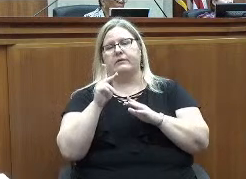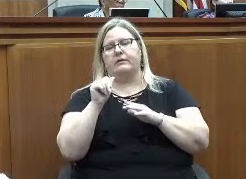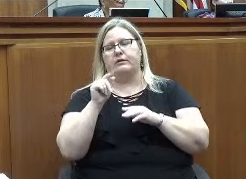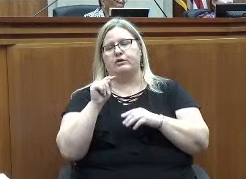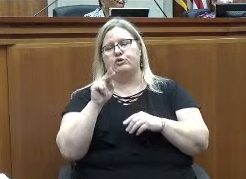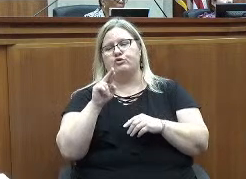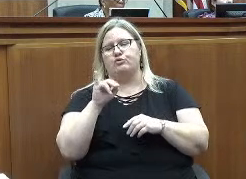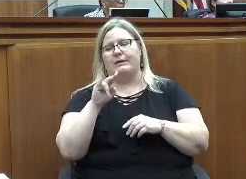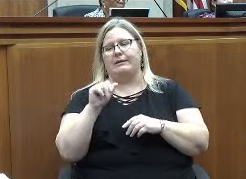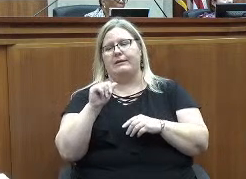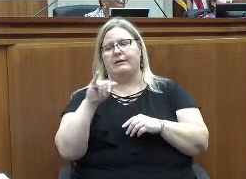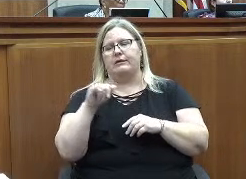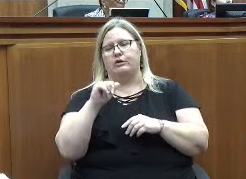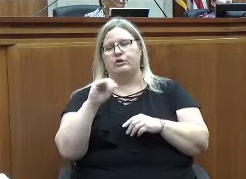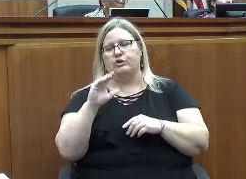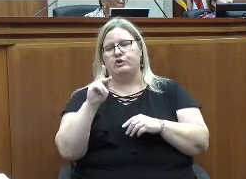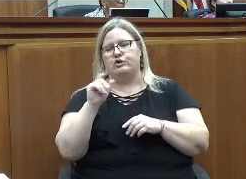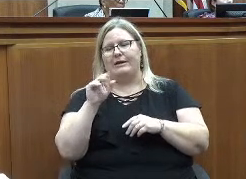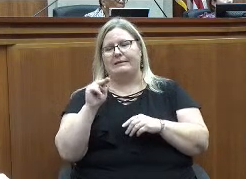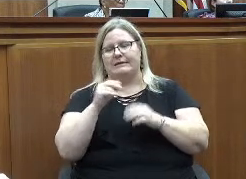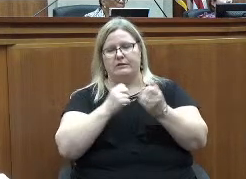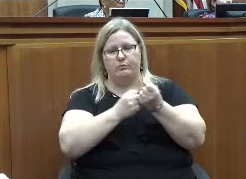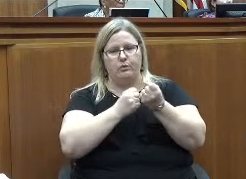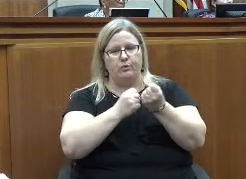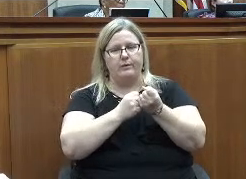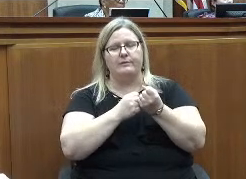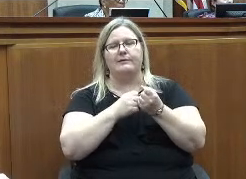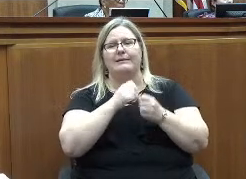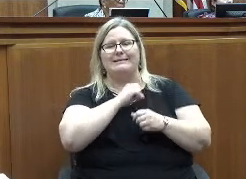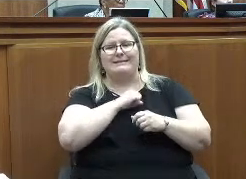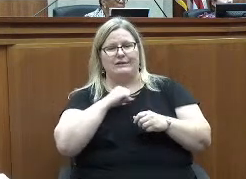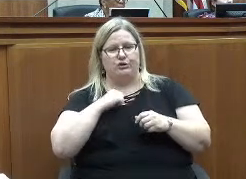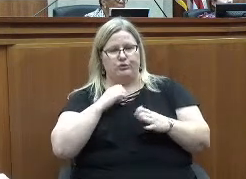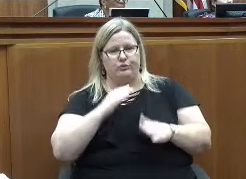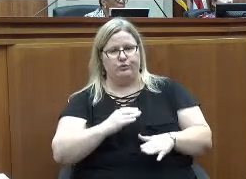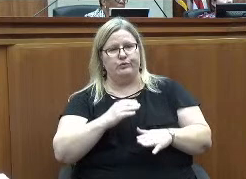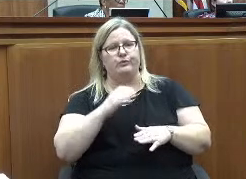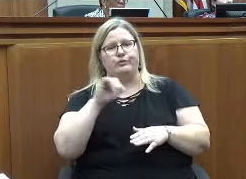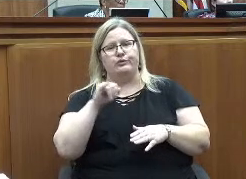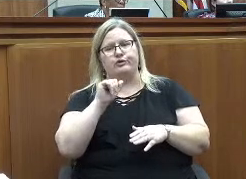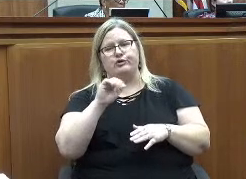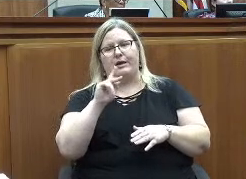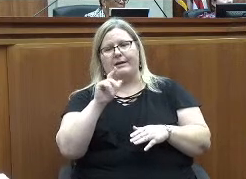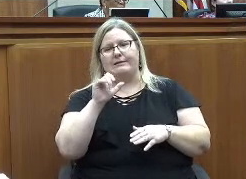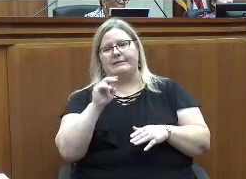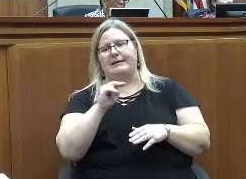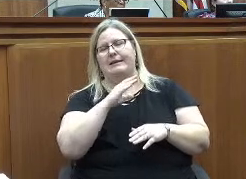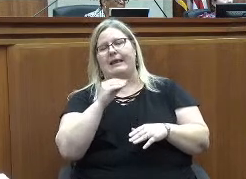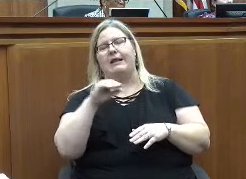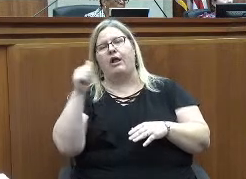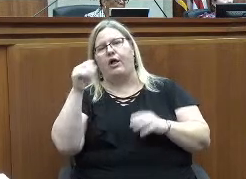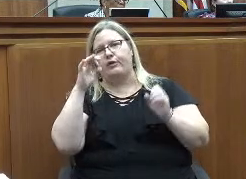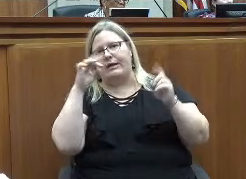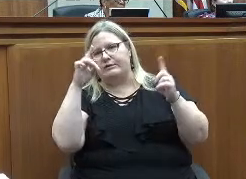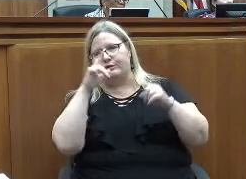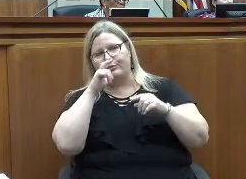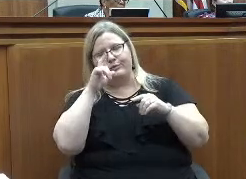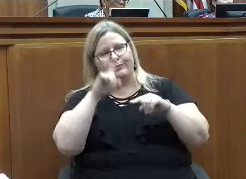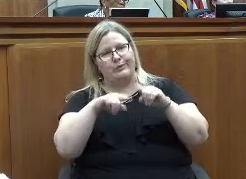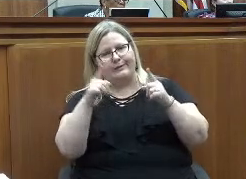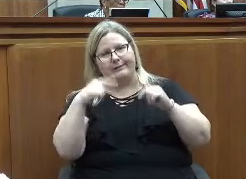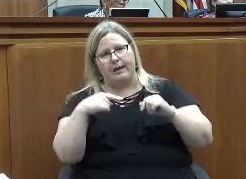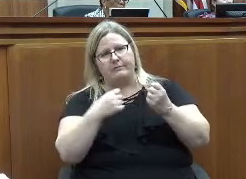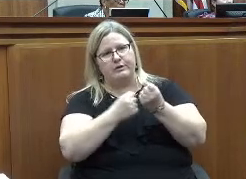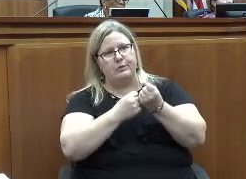it. Senator Jackson, along with other educators that did not and could not come down and support it